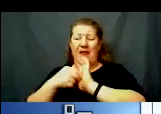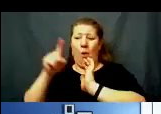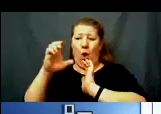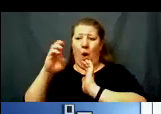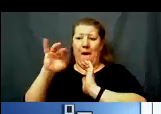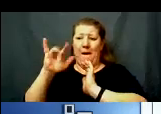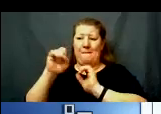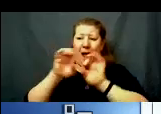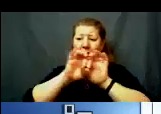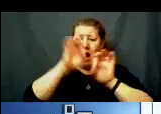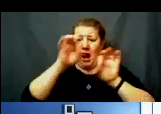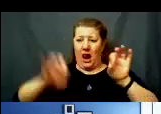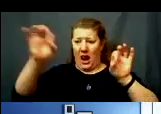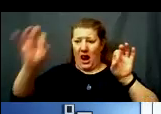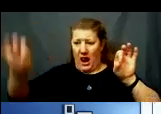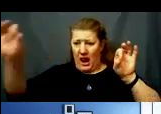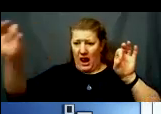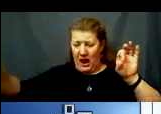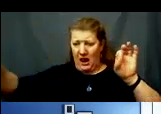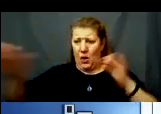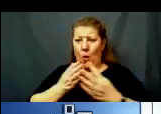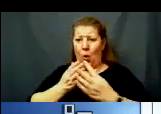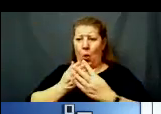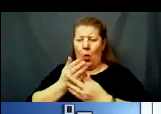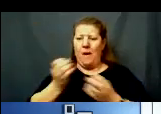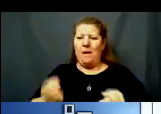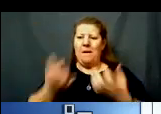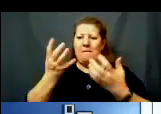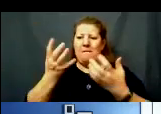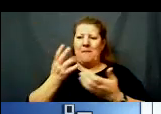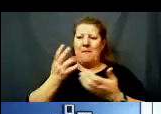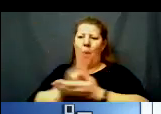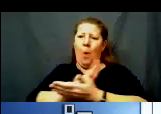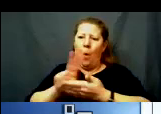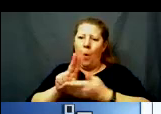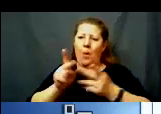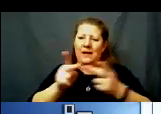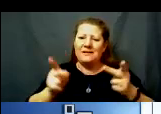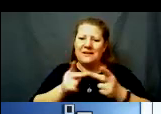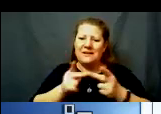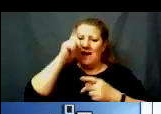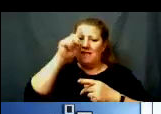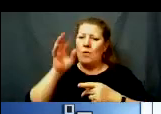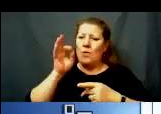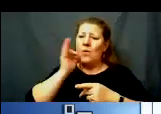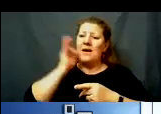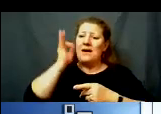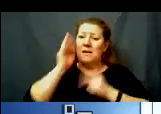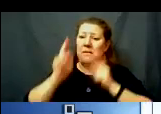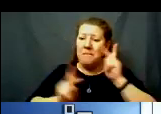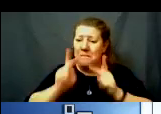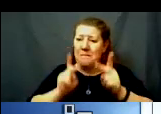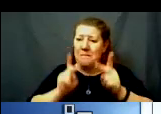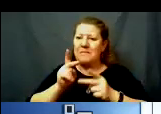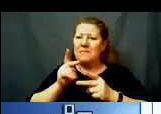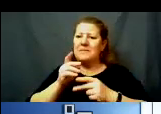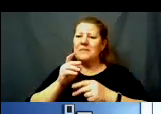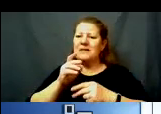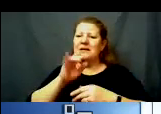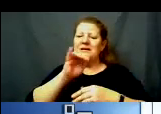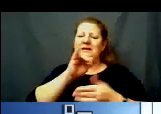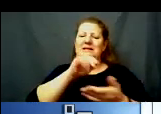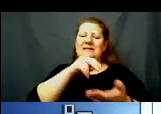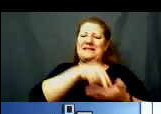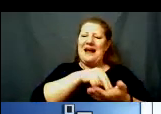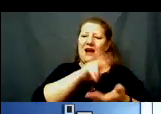being run through many sacred sites and for indigenous communities in the Standing Rock Sioux community in